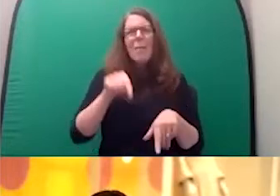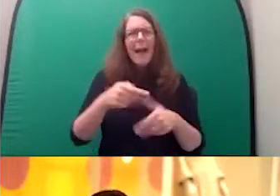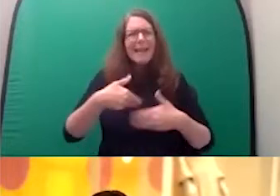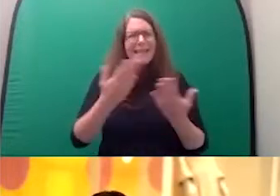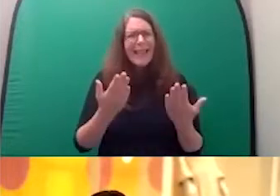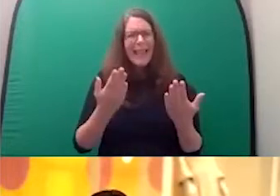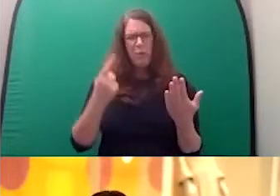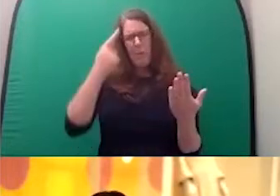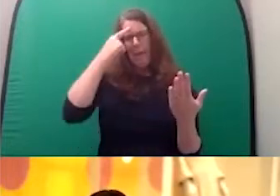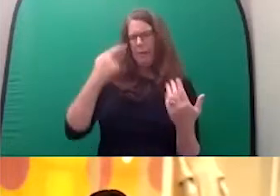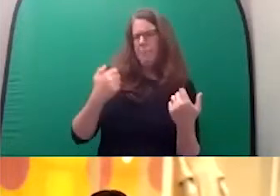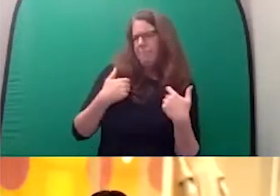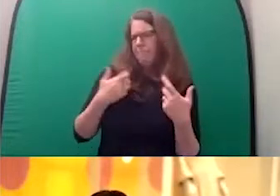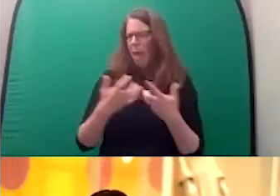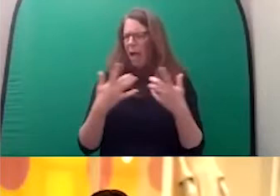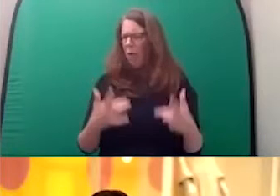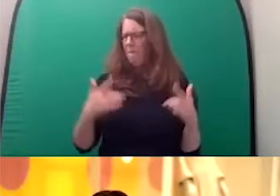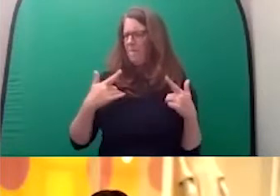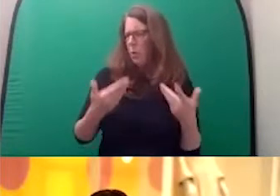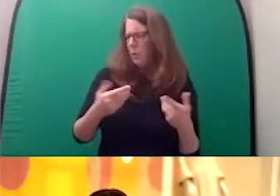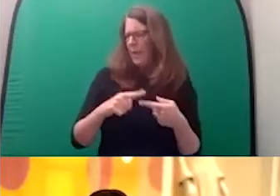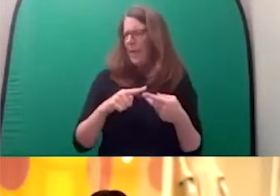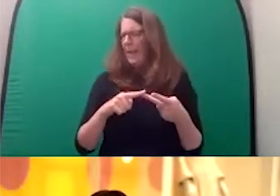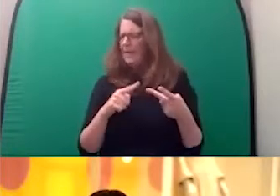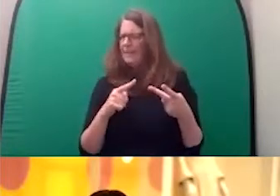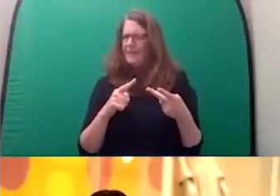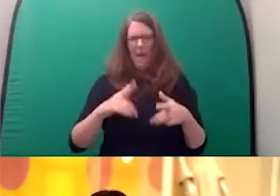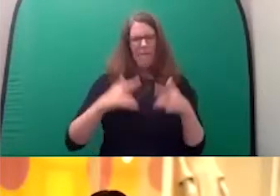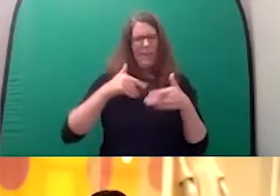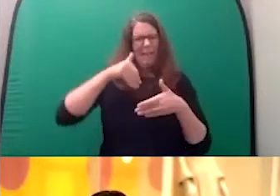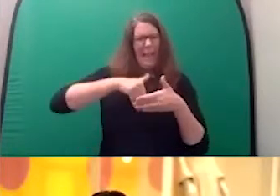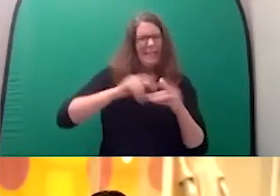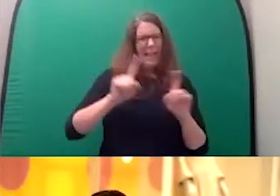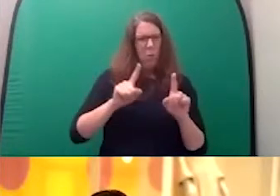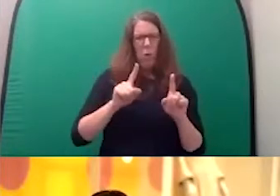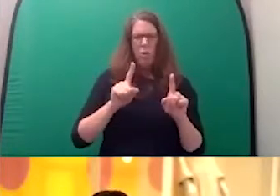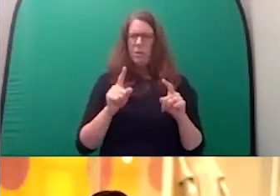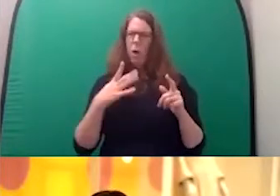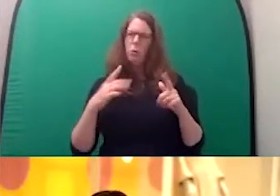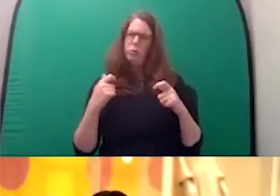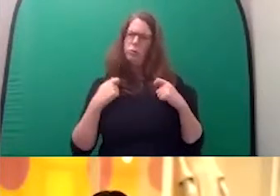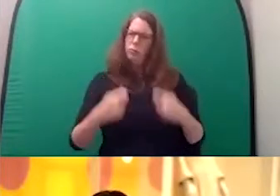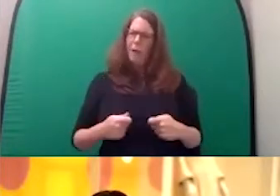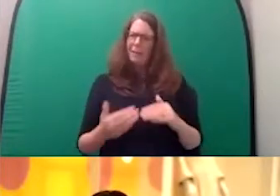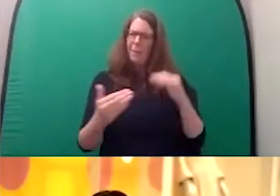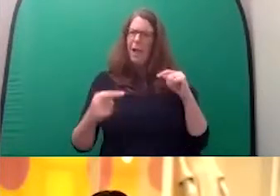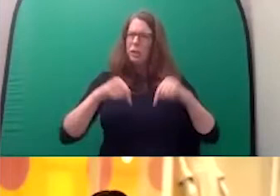and connecting with yourself is a big part of everything. And I think if we find